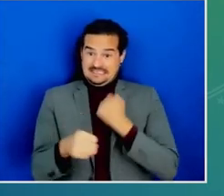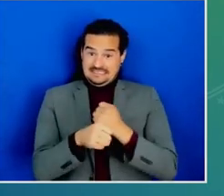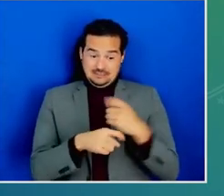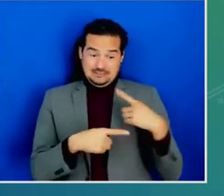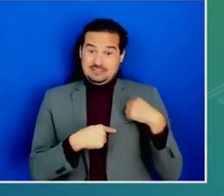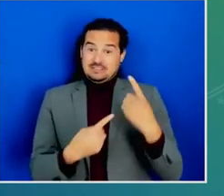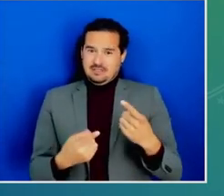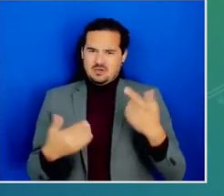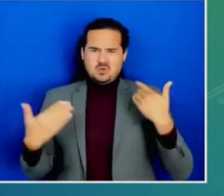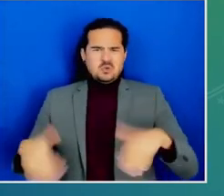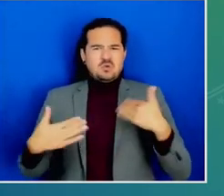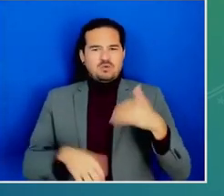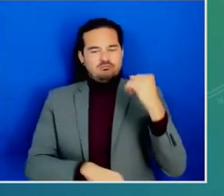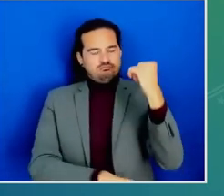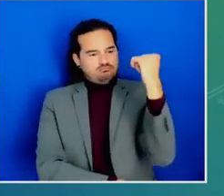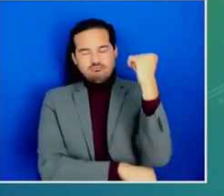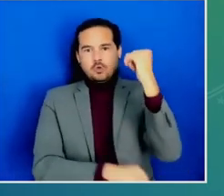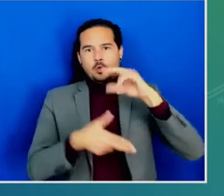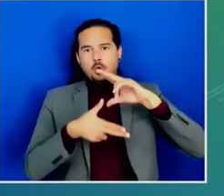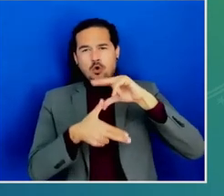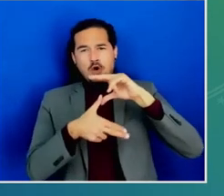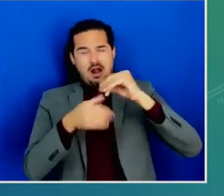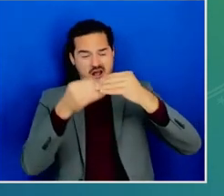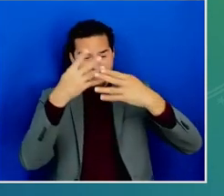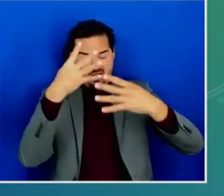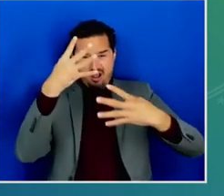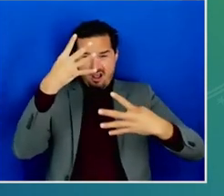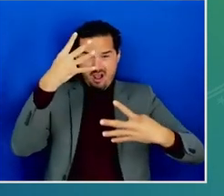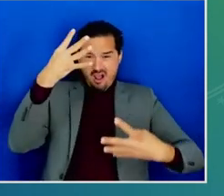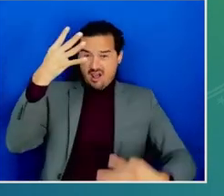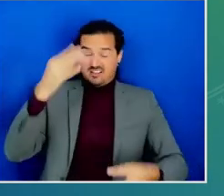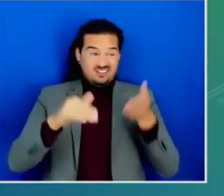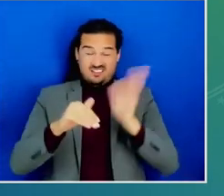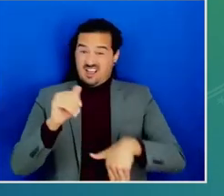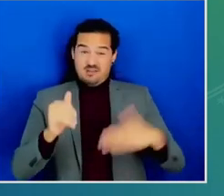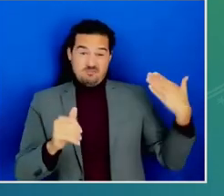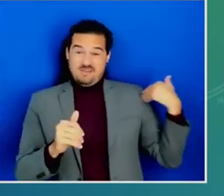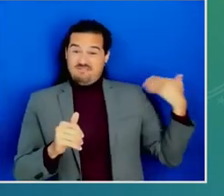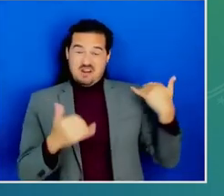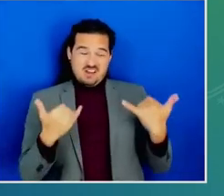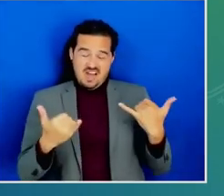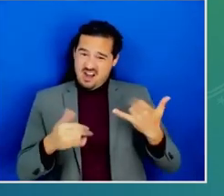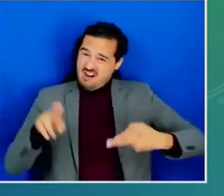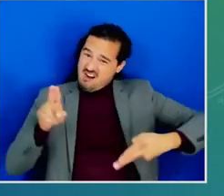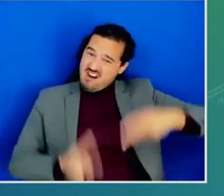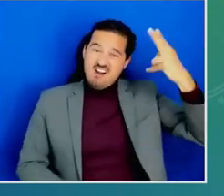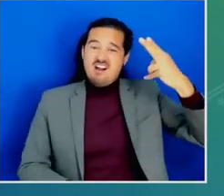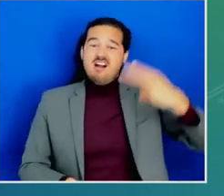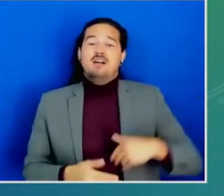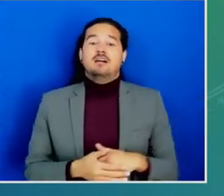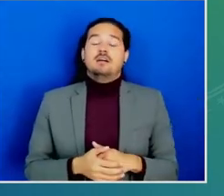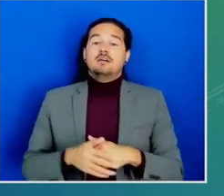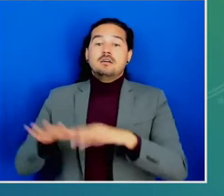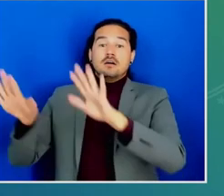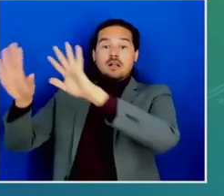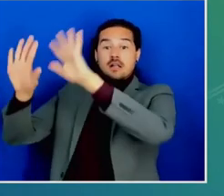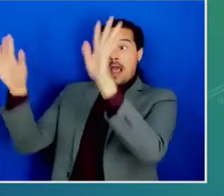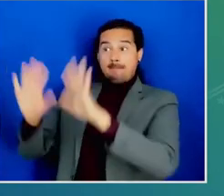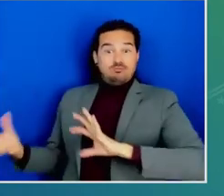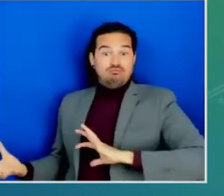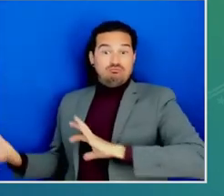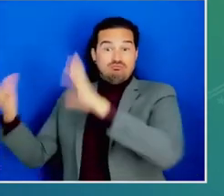named storms than ever before. Our climate crisis is not a partisan